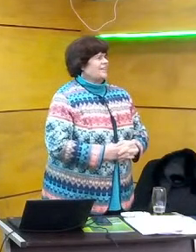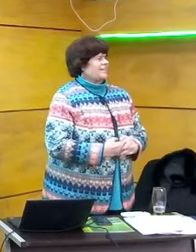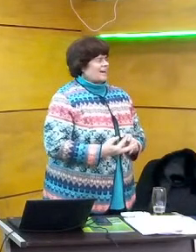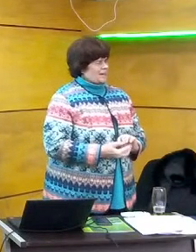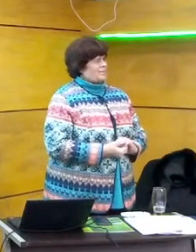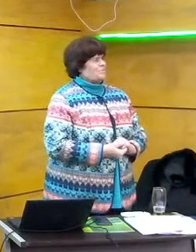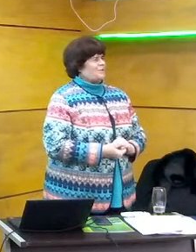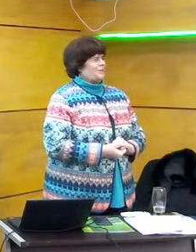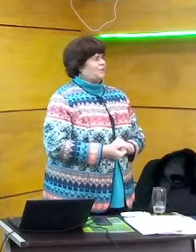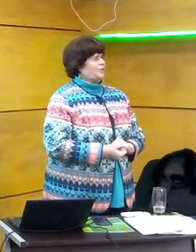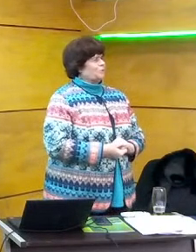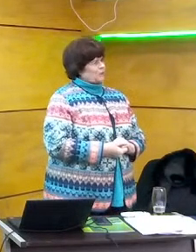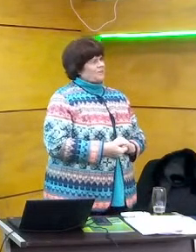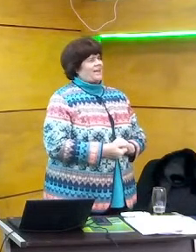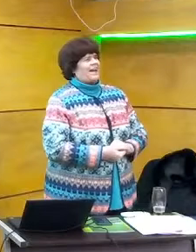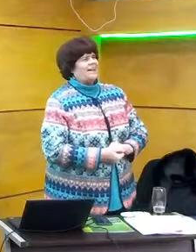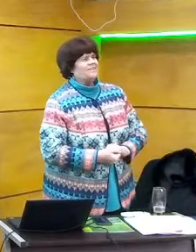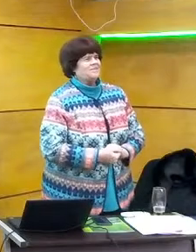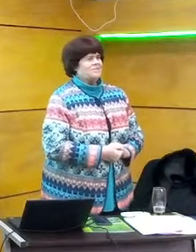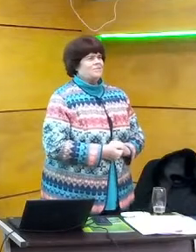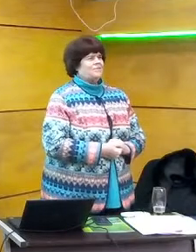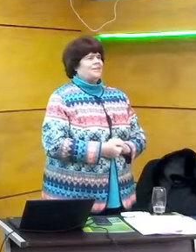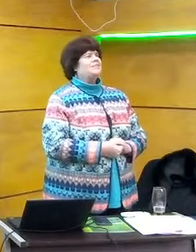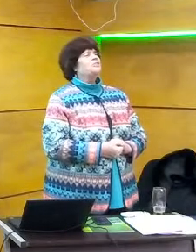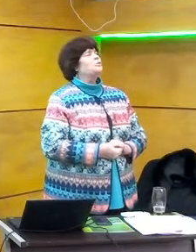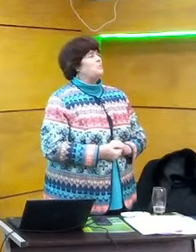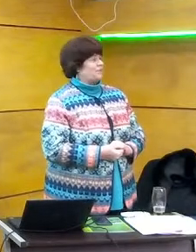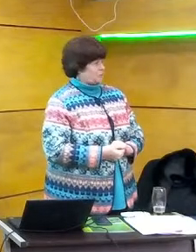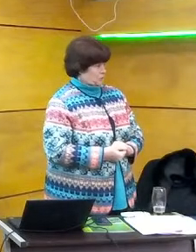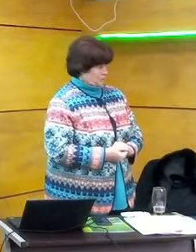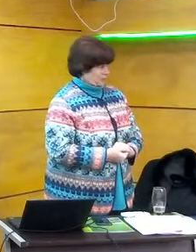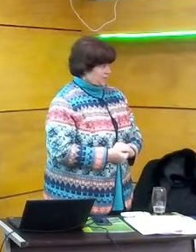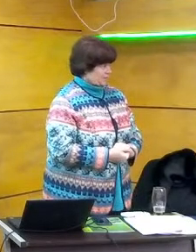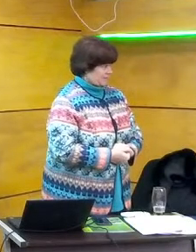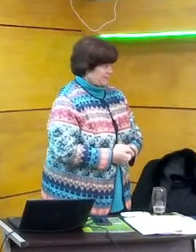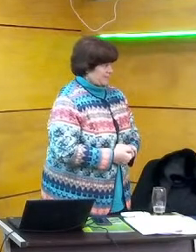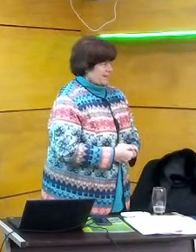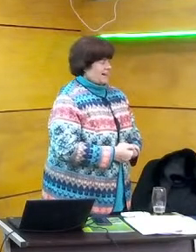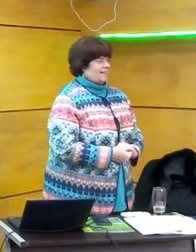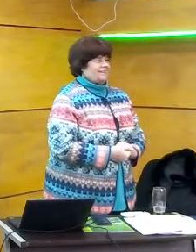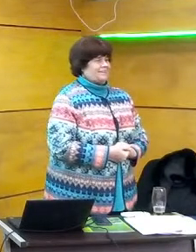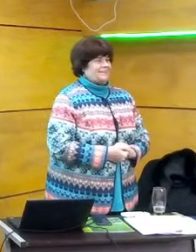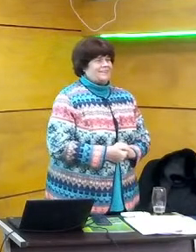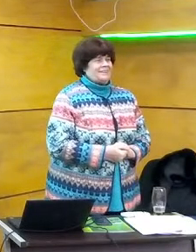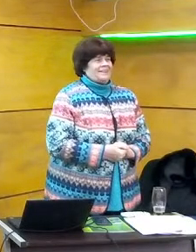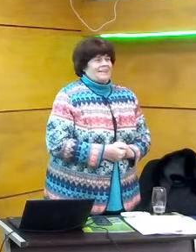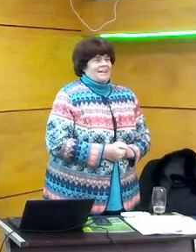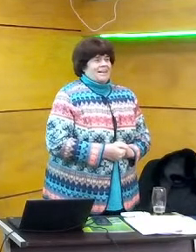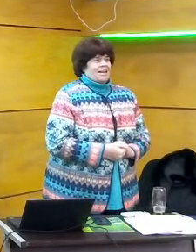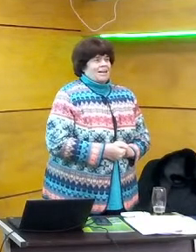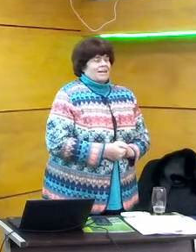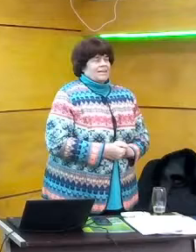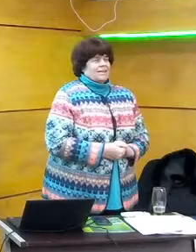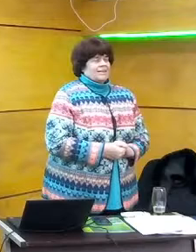As she said, I am here wearing the hat of English Speaking Union.